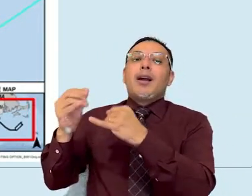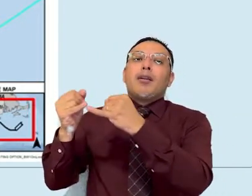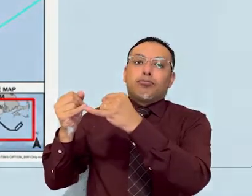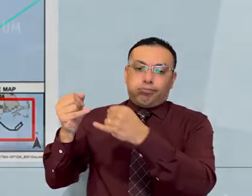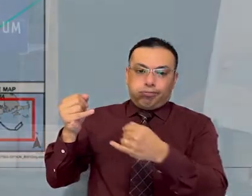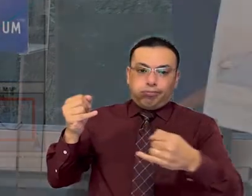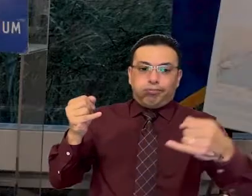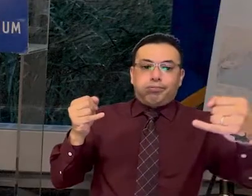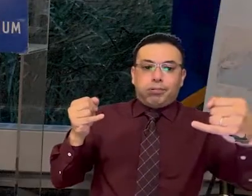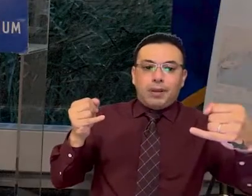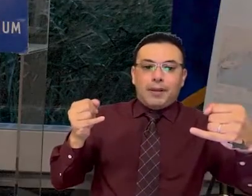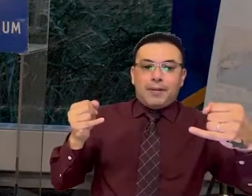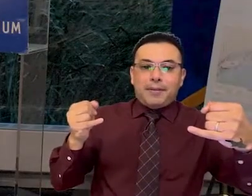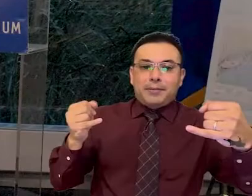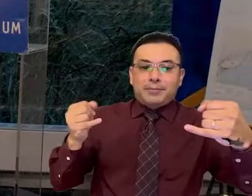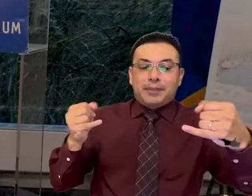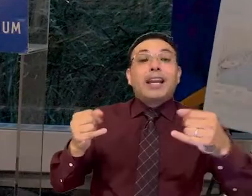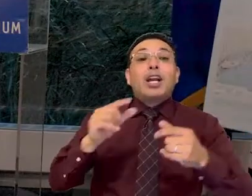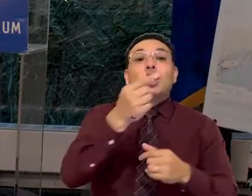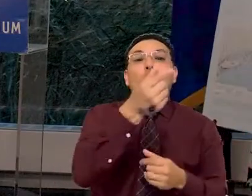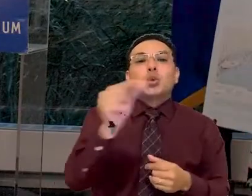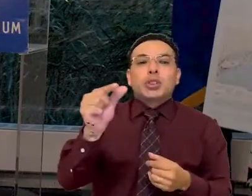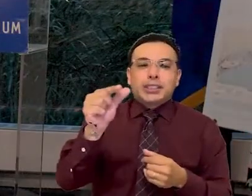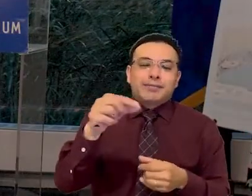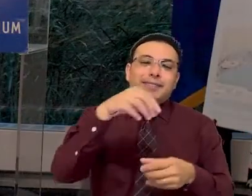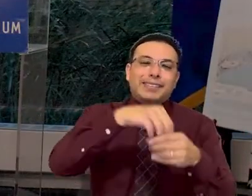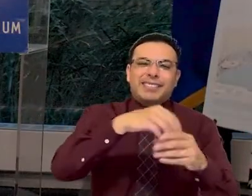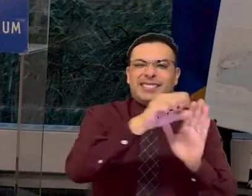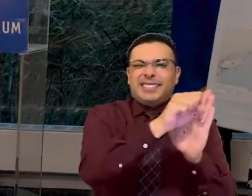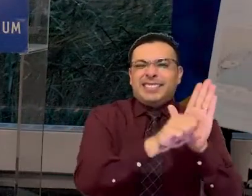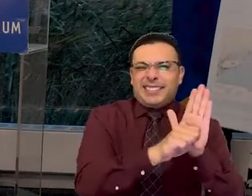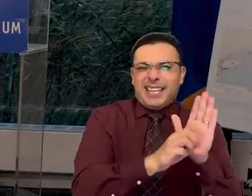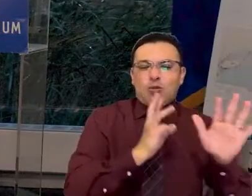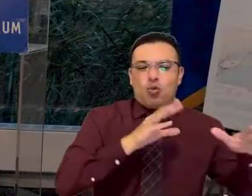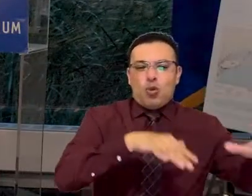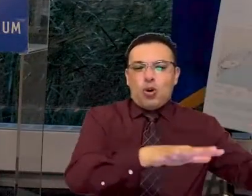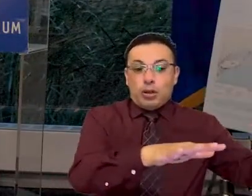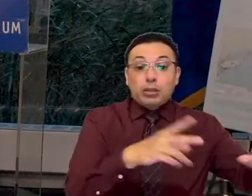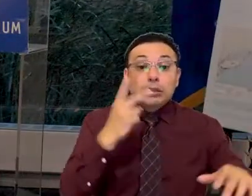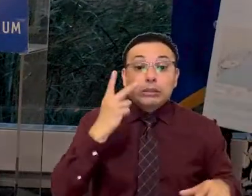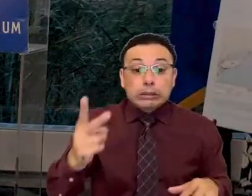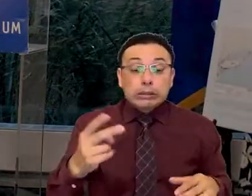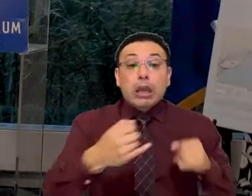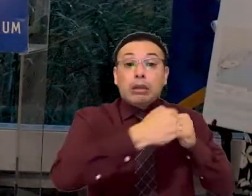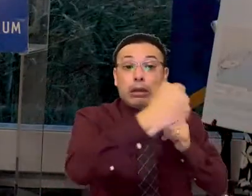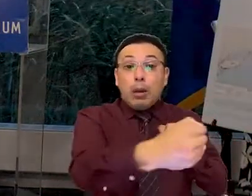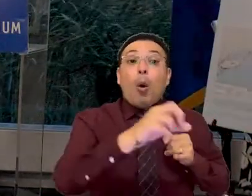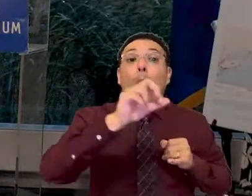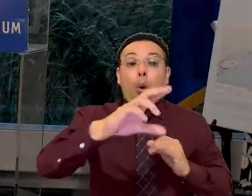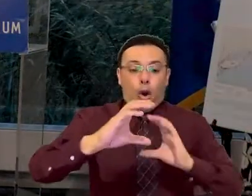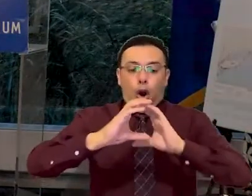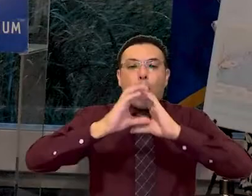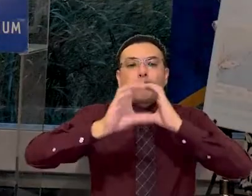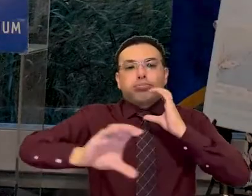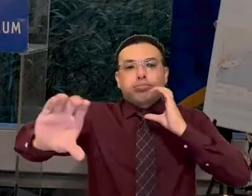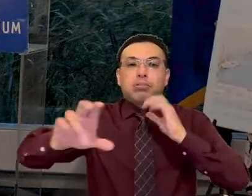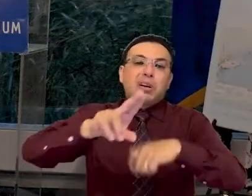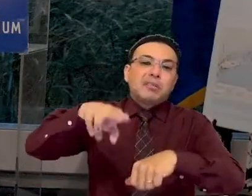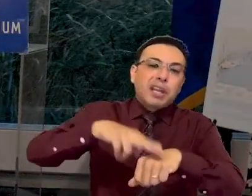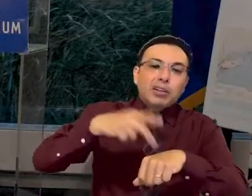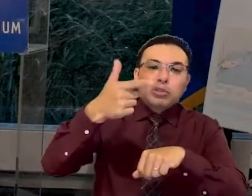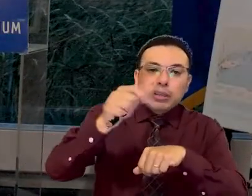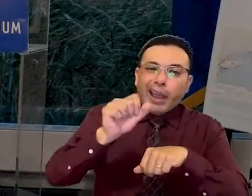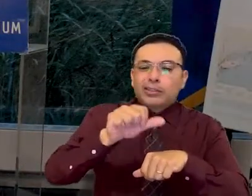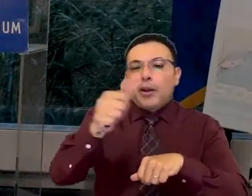are existing cables and then existing pipelines of natural gas and other things. This is a fiber